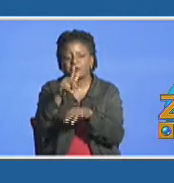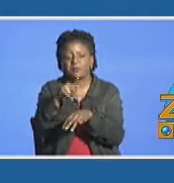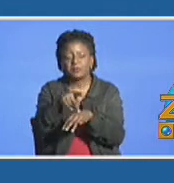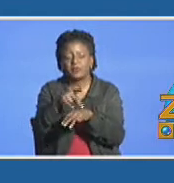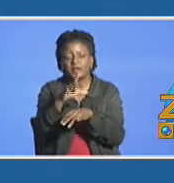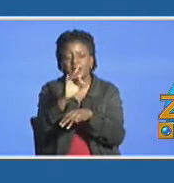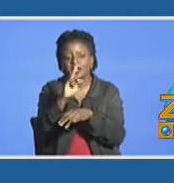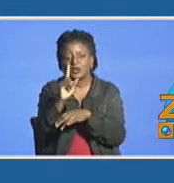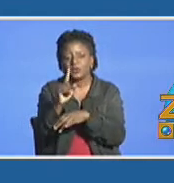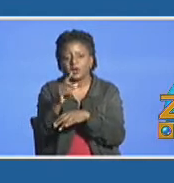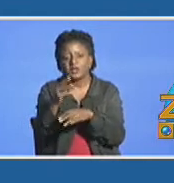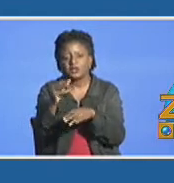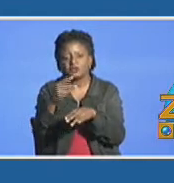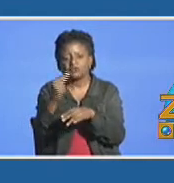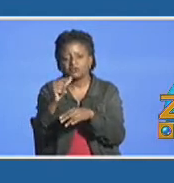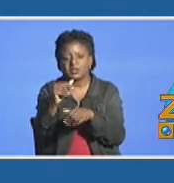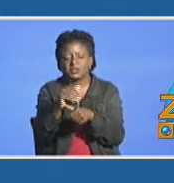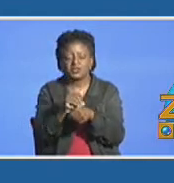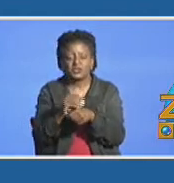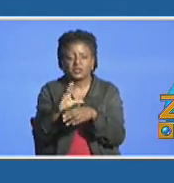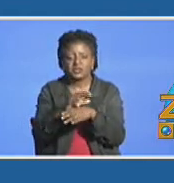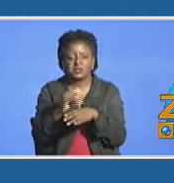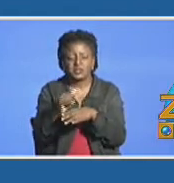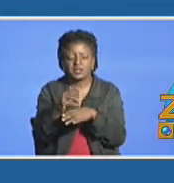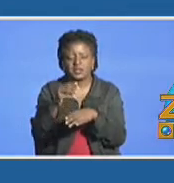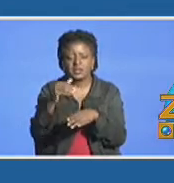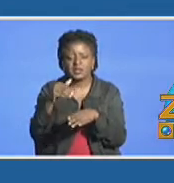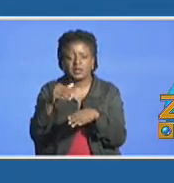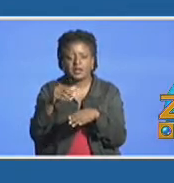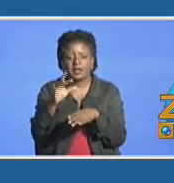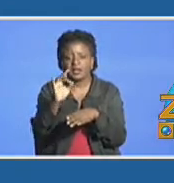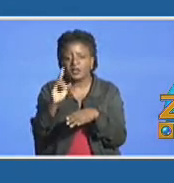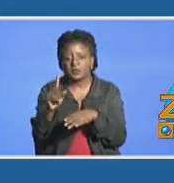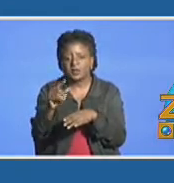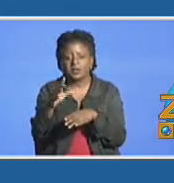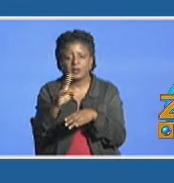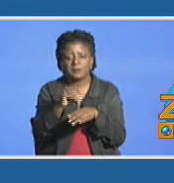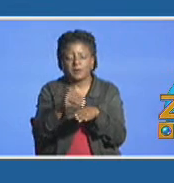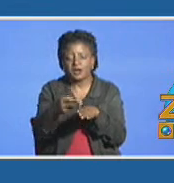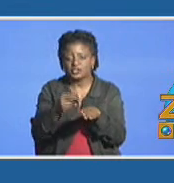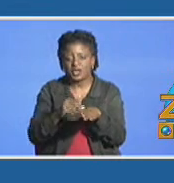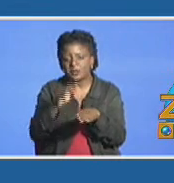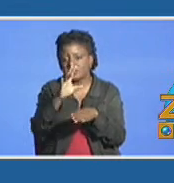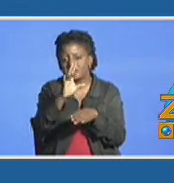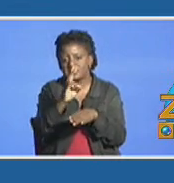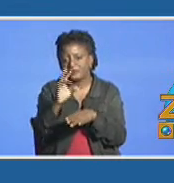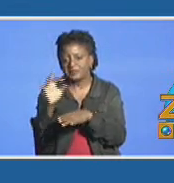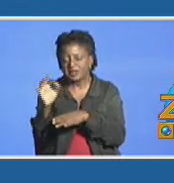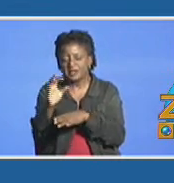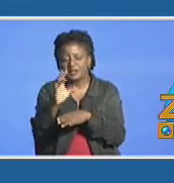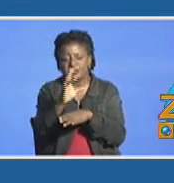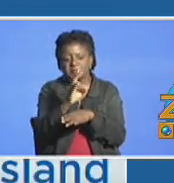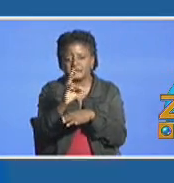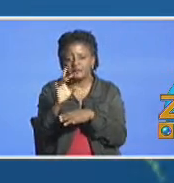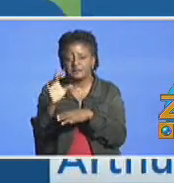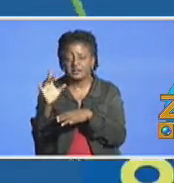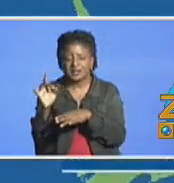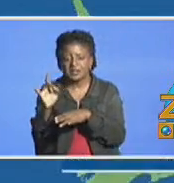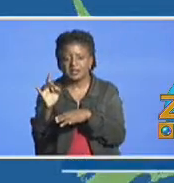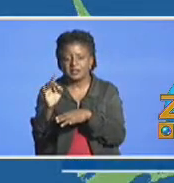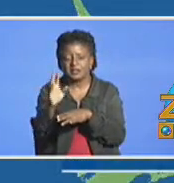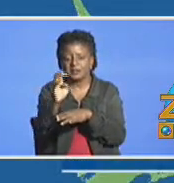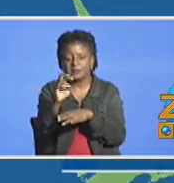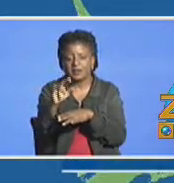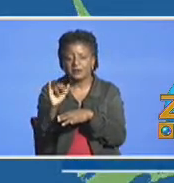in Freeport, Grand Bahama, and Grand Torquay. Marsh Harbor, Abaco at 79 degrees. 78 in the Berry Islands, Alistair and Bimini,